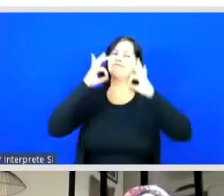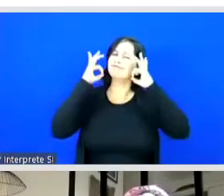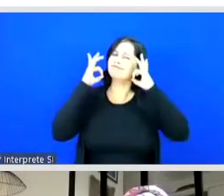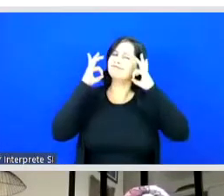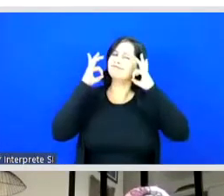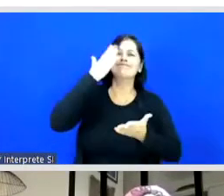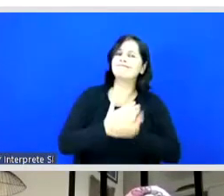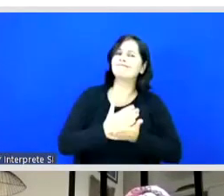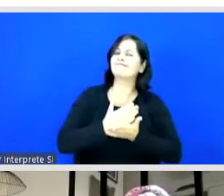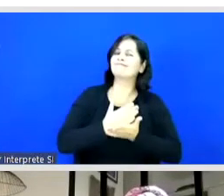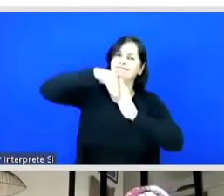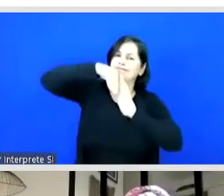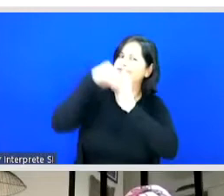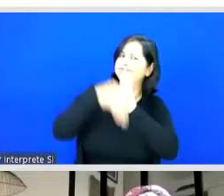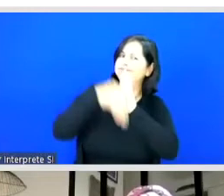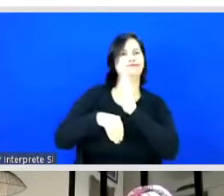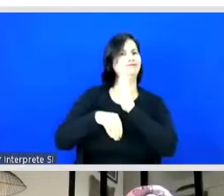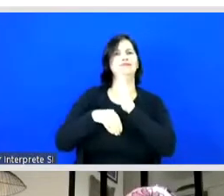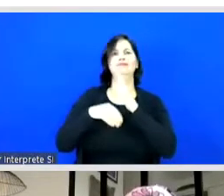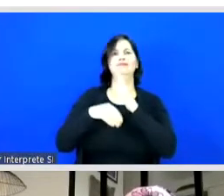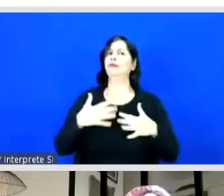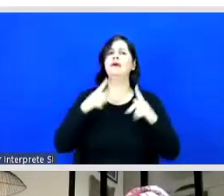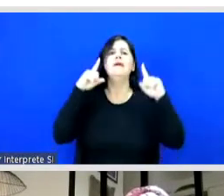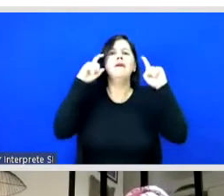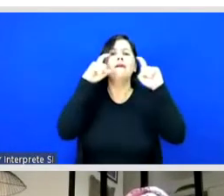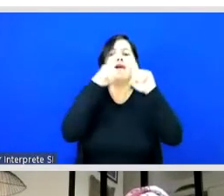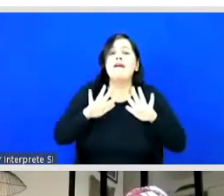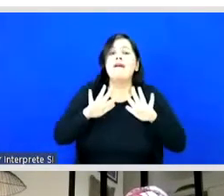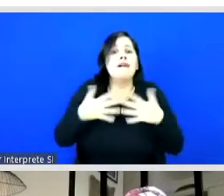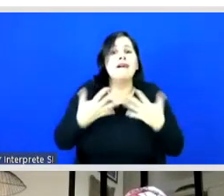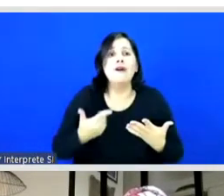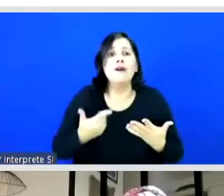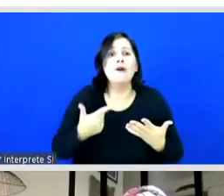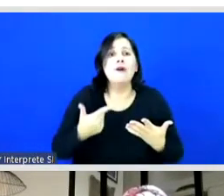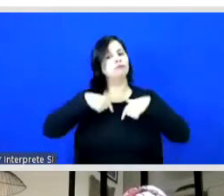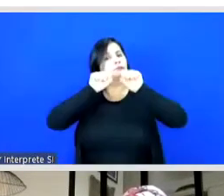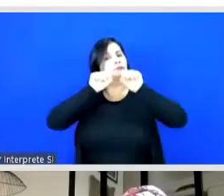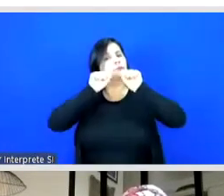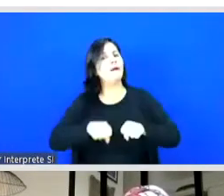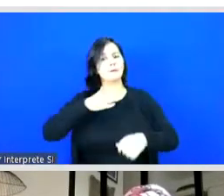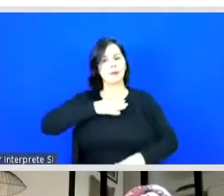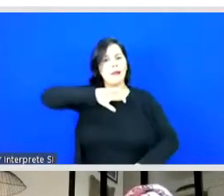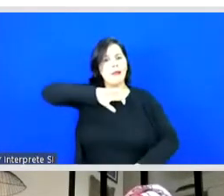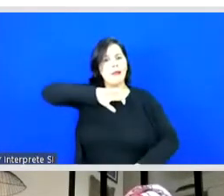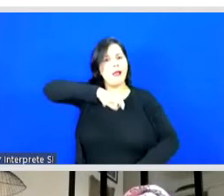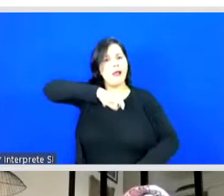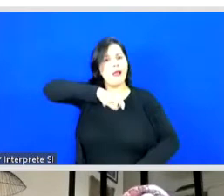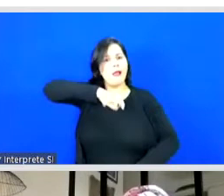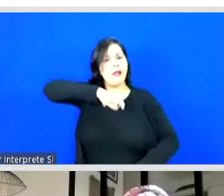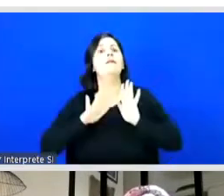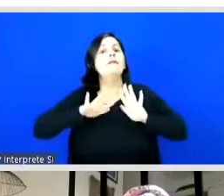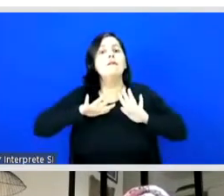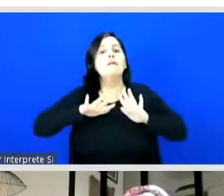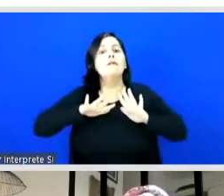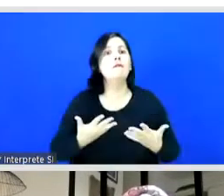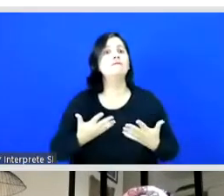father next them or without them brother next them. So climate change is a reality around all the Sahel. It's changed our